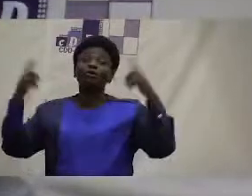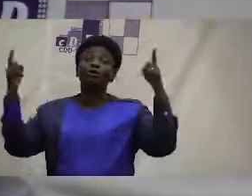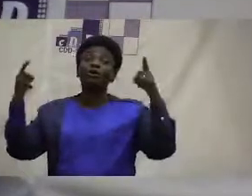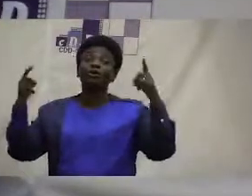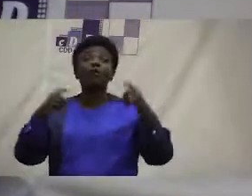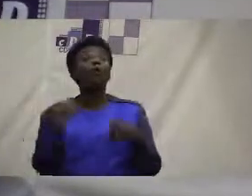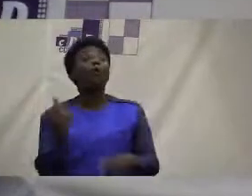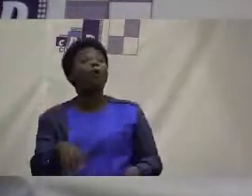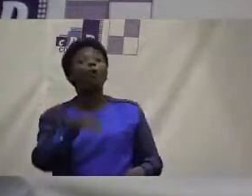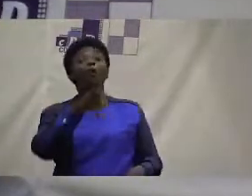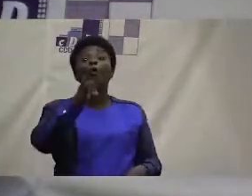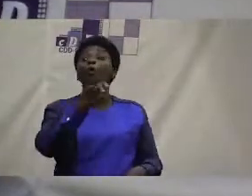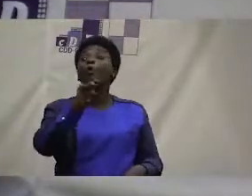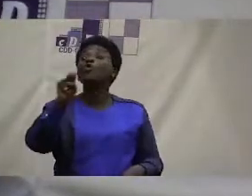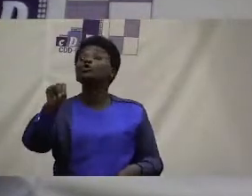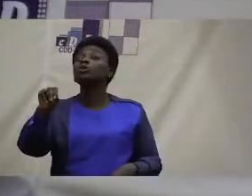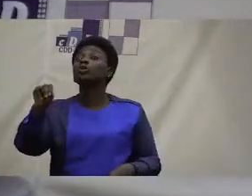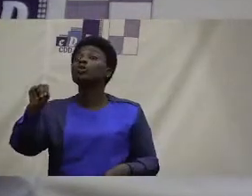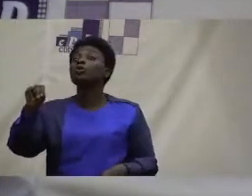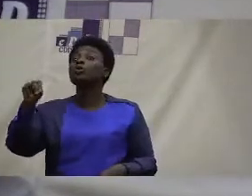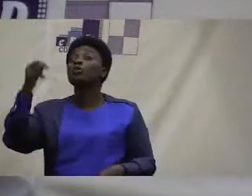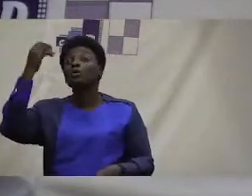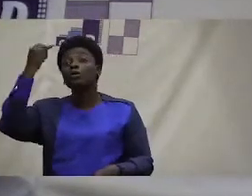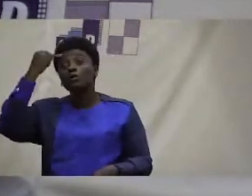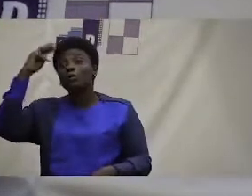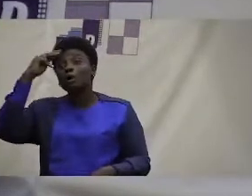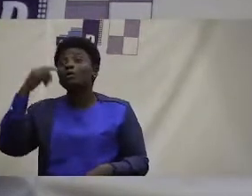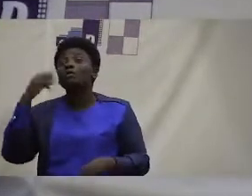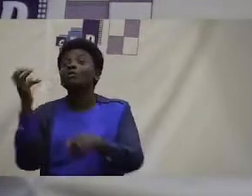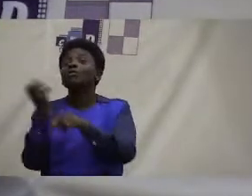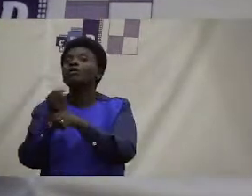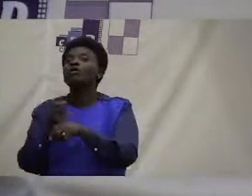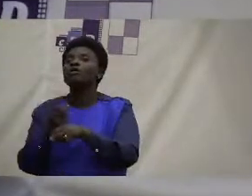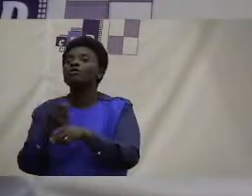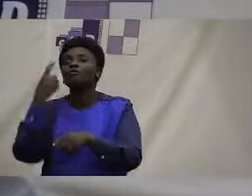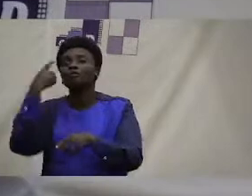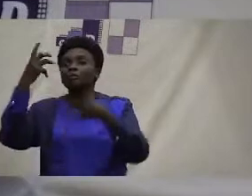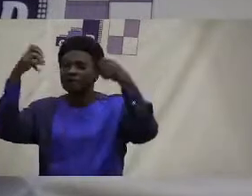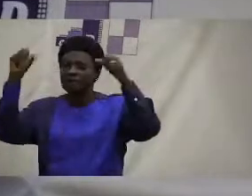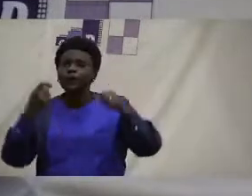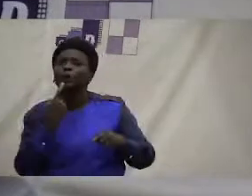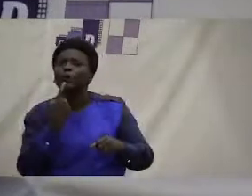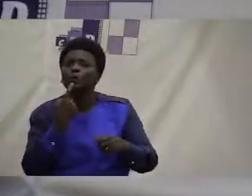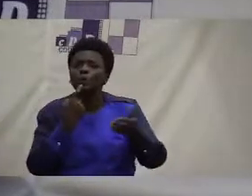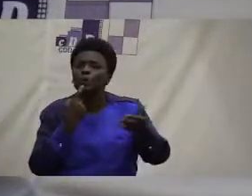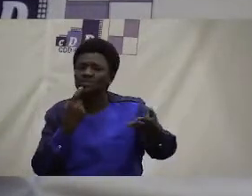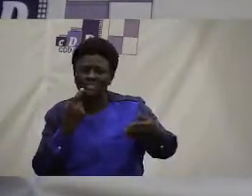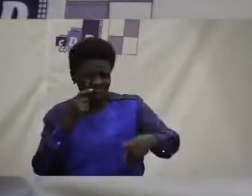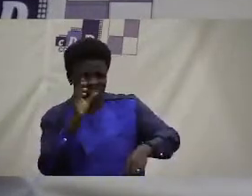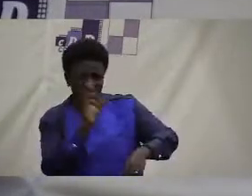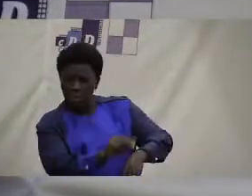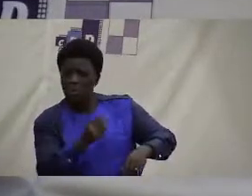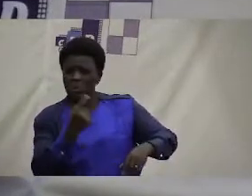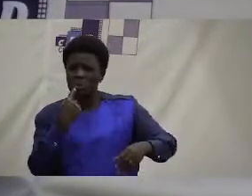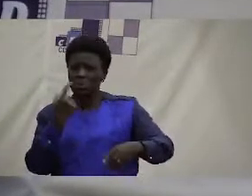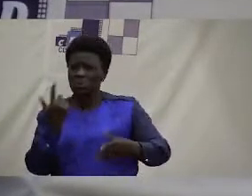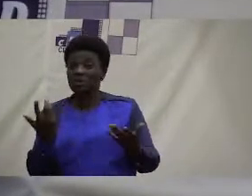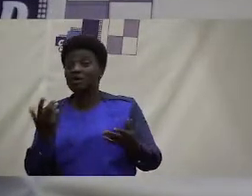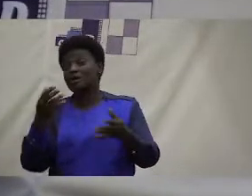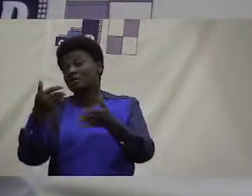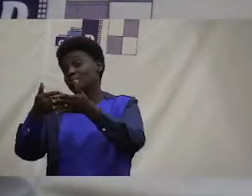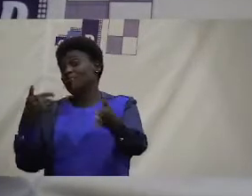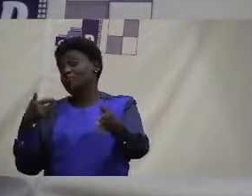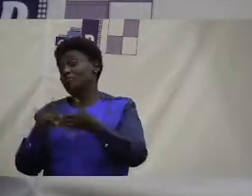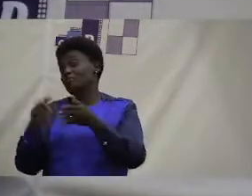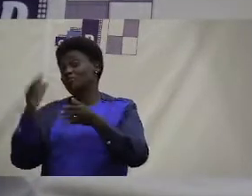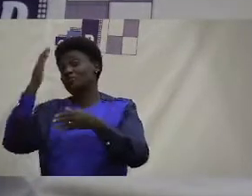John Mahama as the winner of the presidential elections. Who would debunk that? Before you even